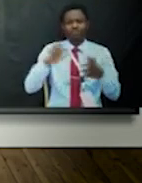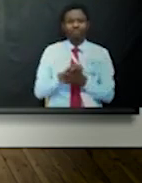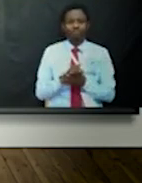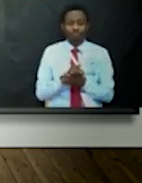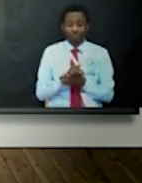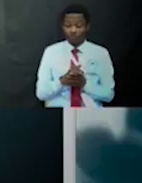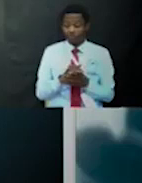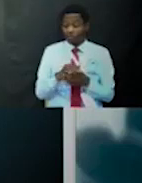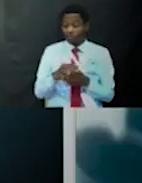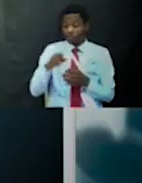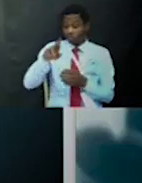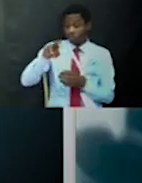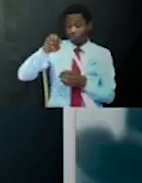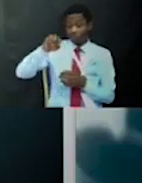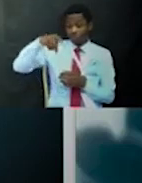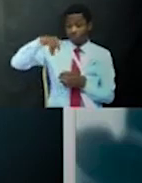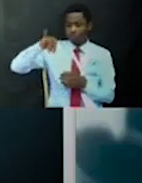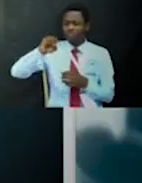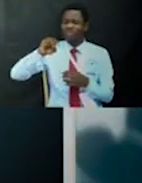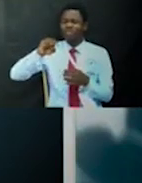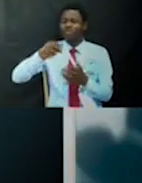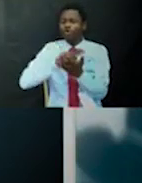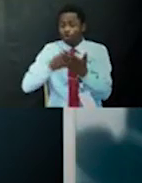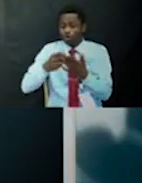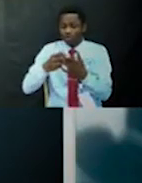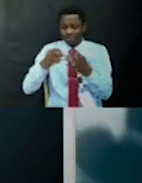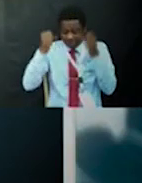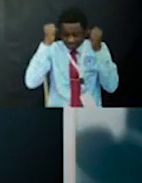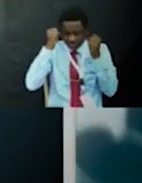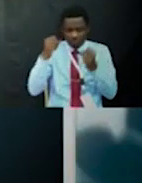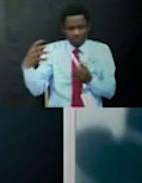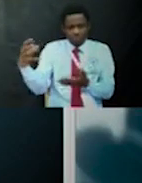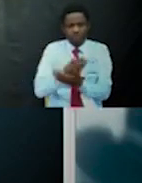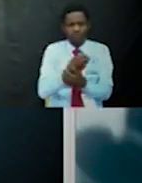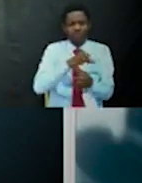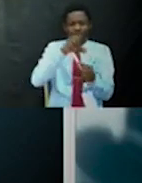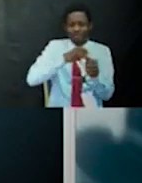is a holy zeal to take over all available space.